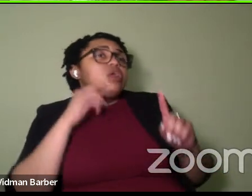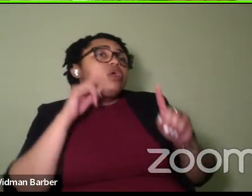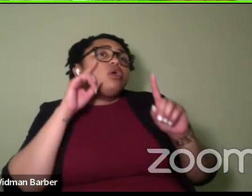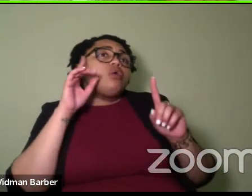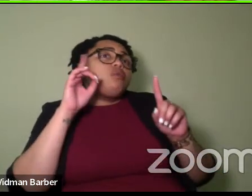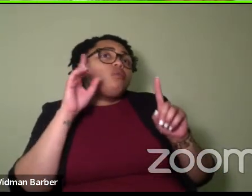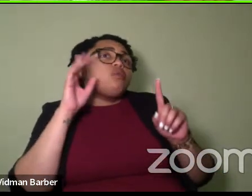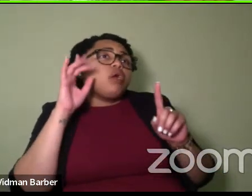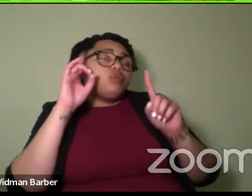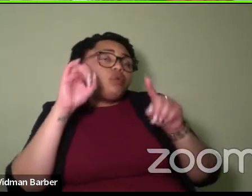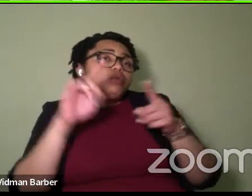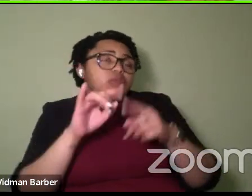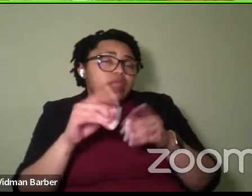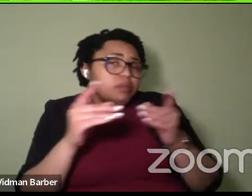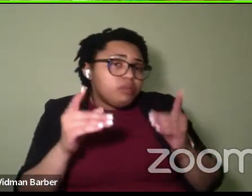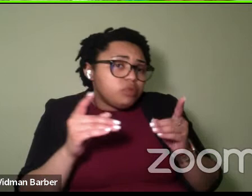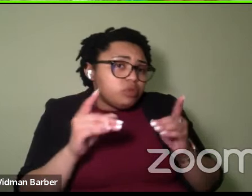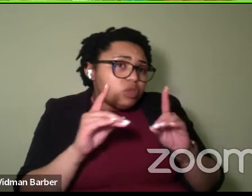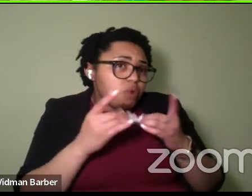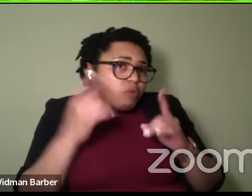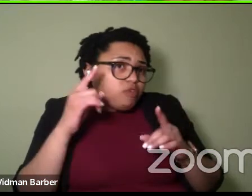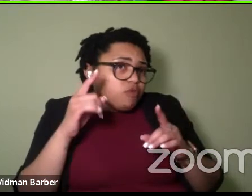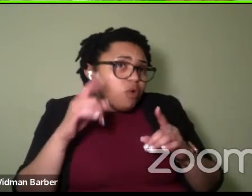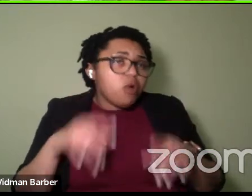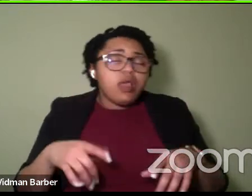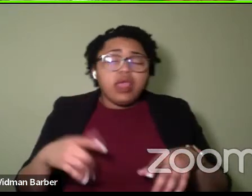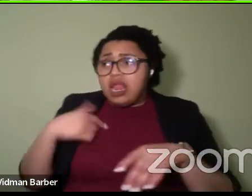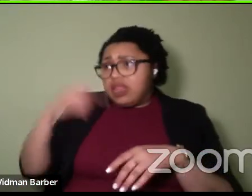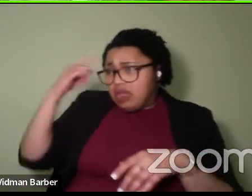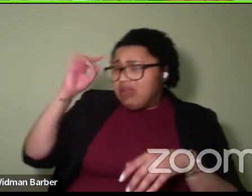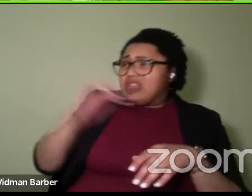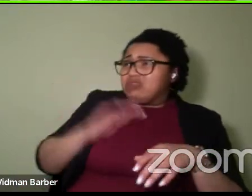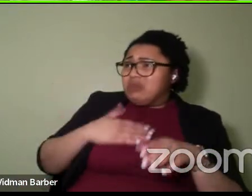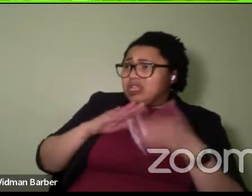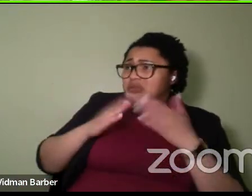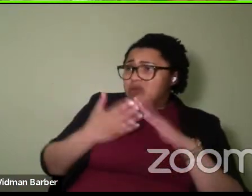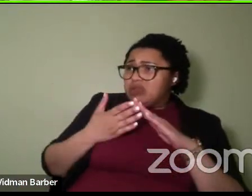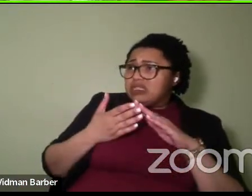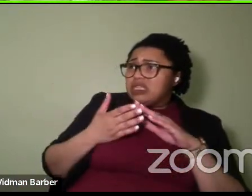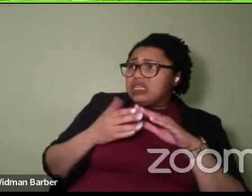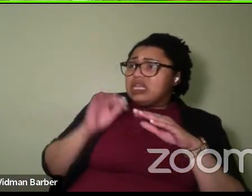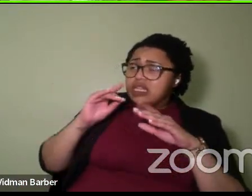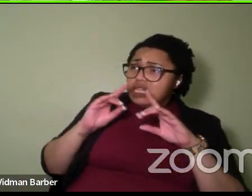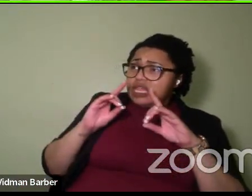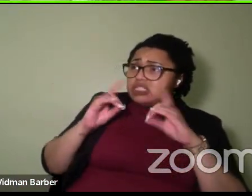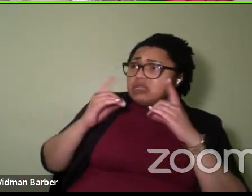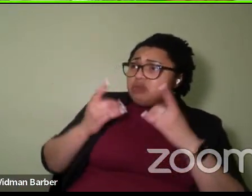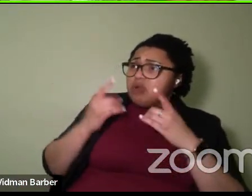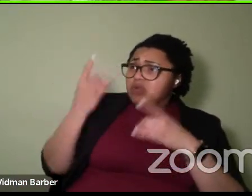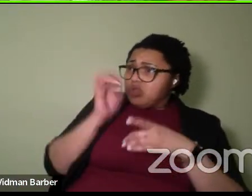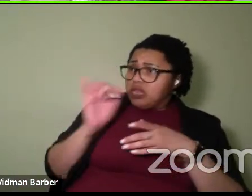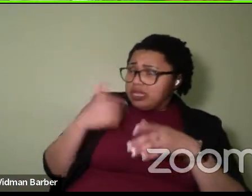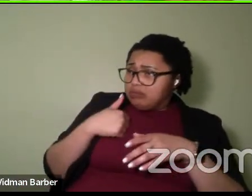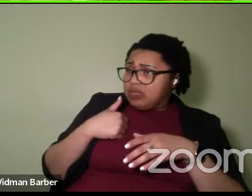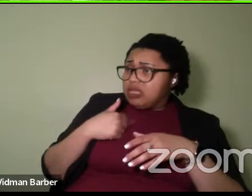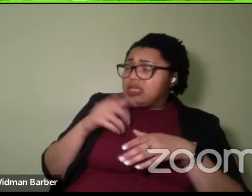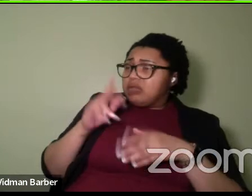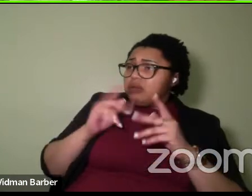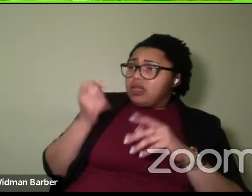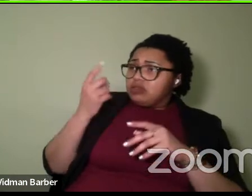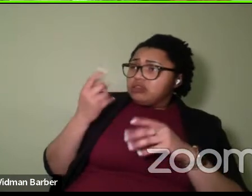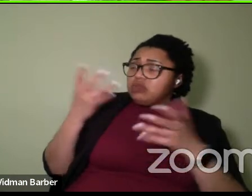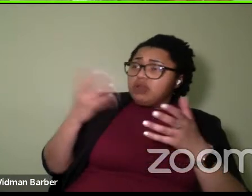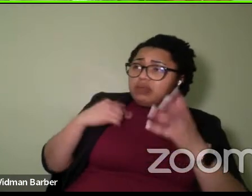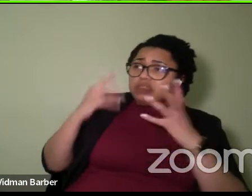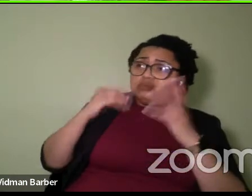in my mind, I was like, oh, it's because that's where I have found a community. That's where I have found people who look like me, people who understand what I'm going through without